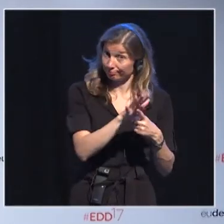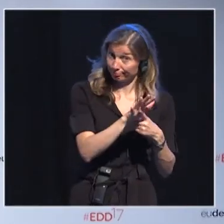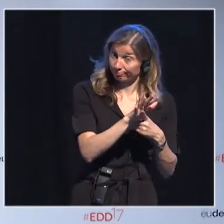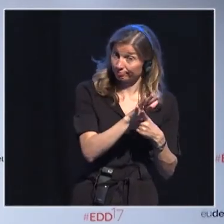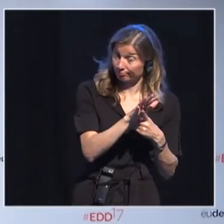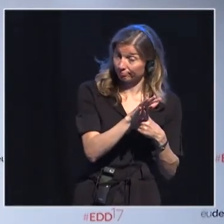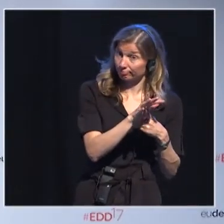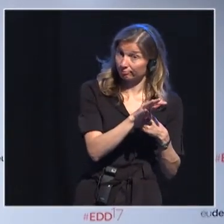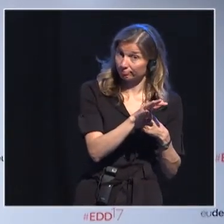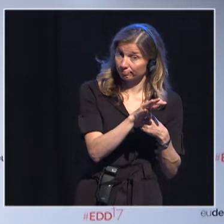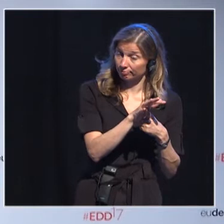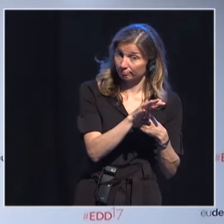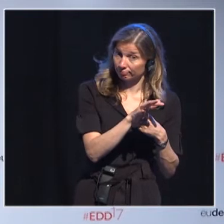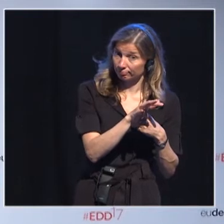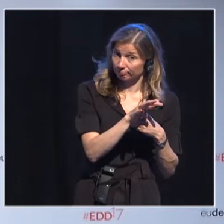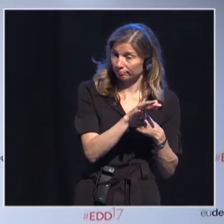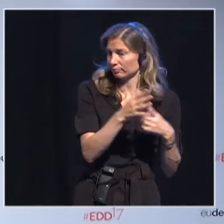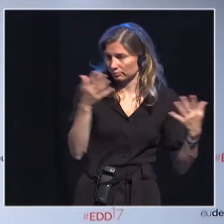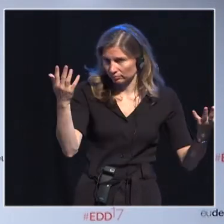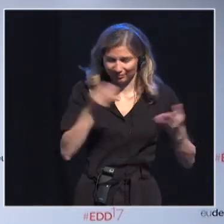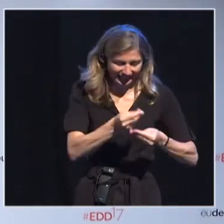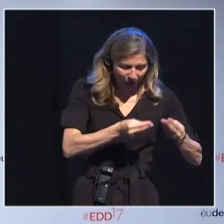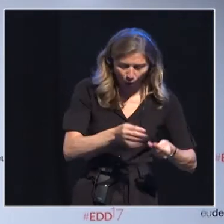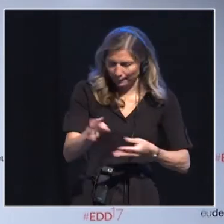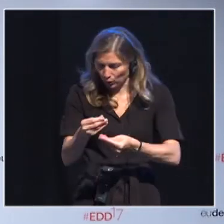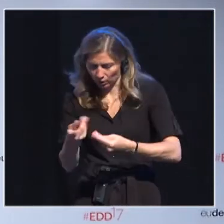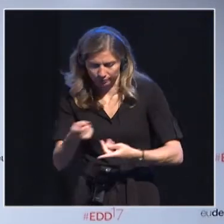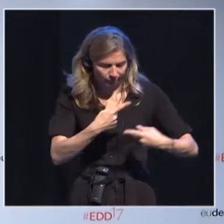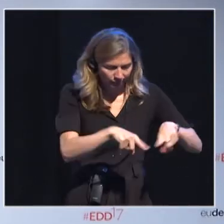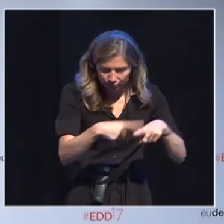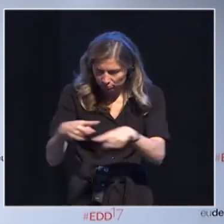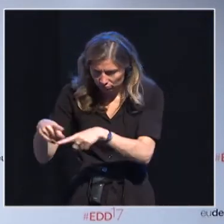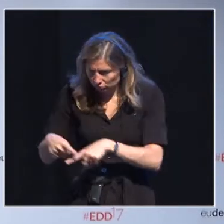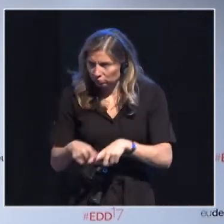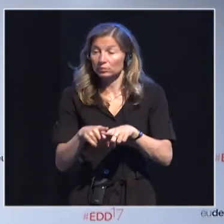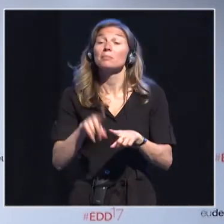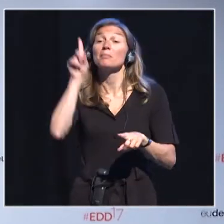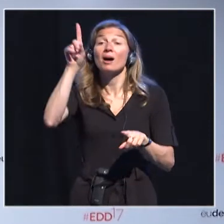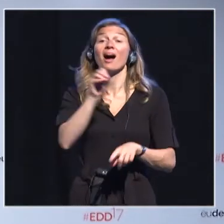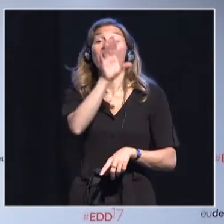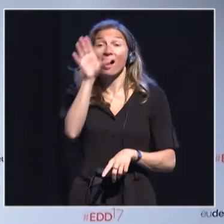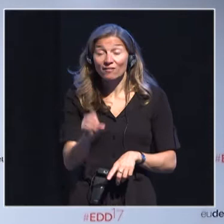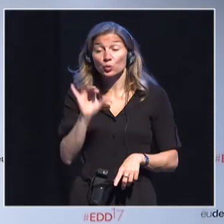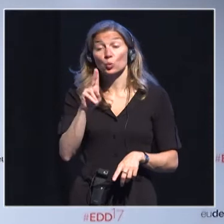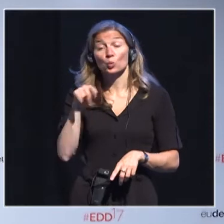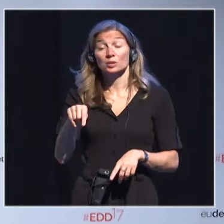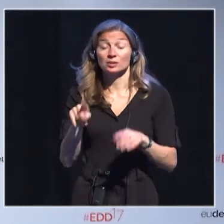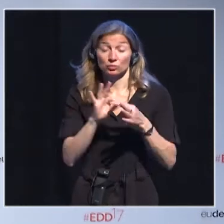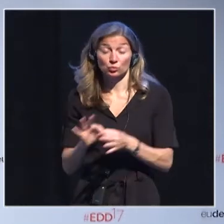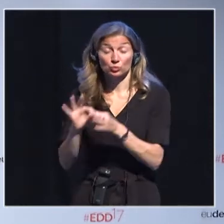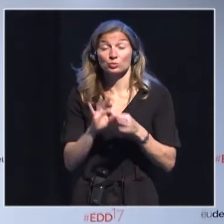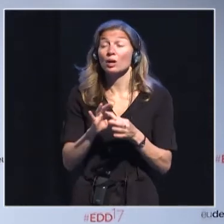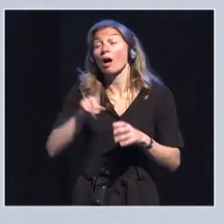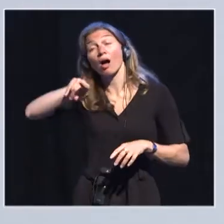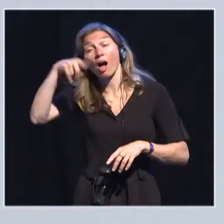different kinds of economies that exist. We have also, as African Union, an additional challenge and an